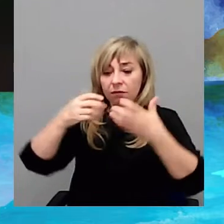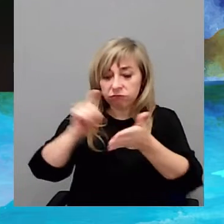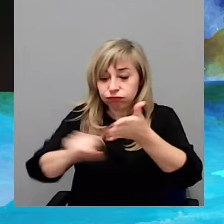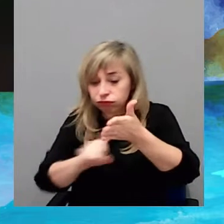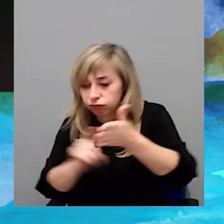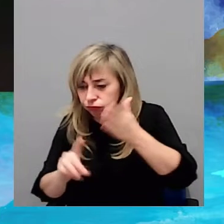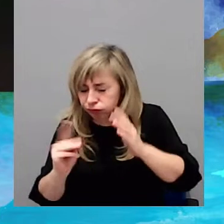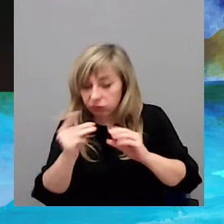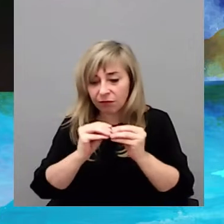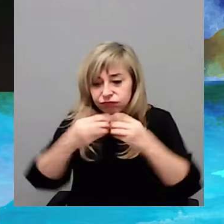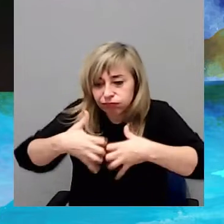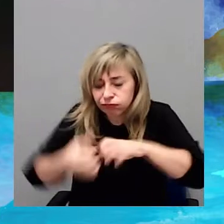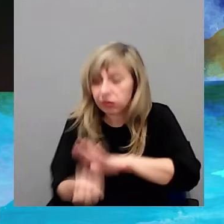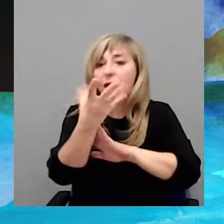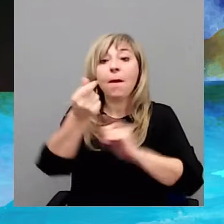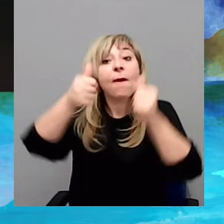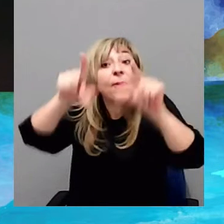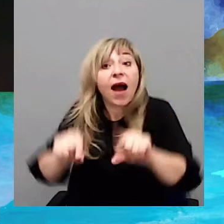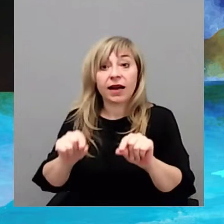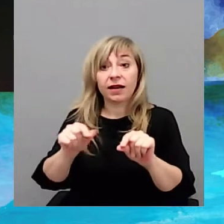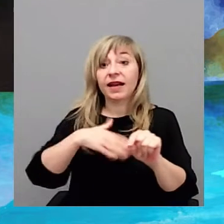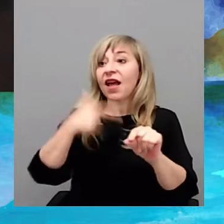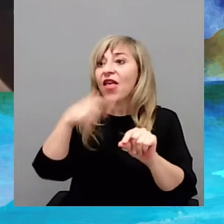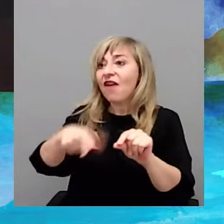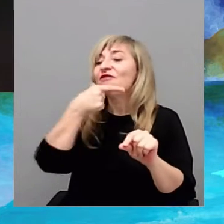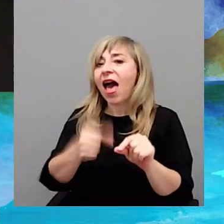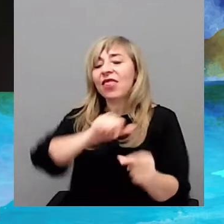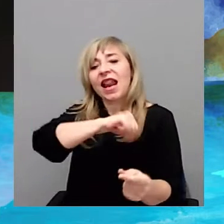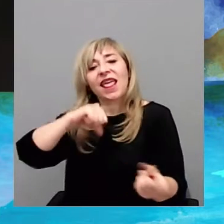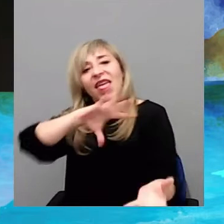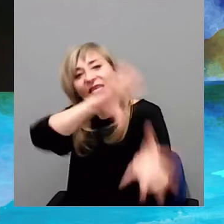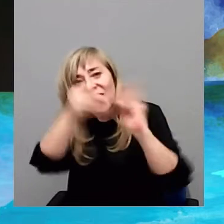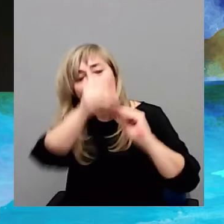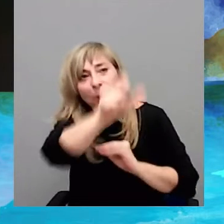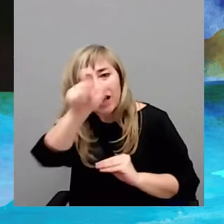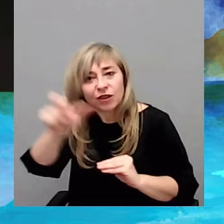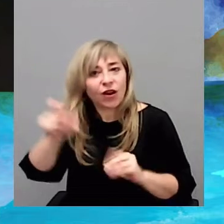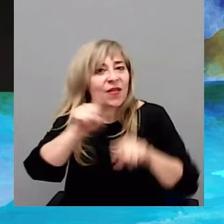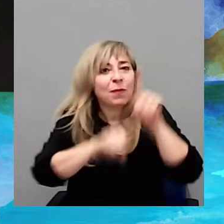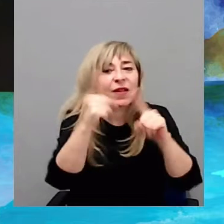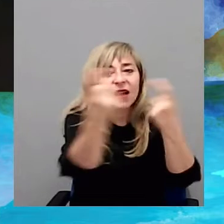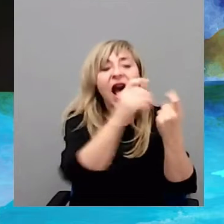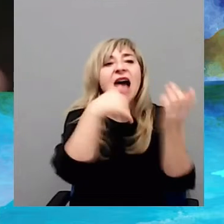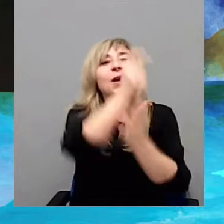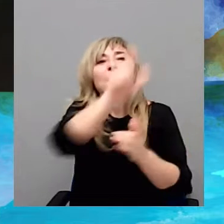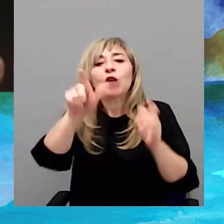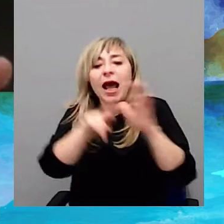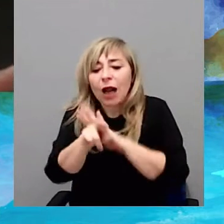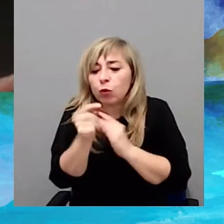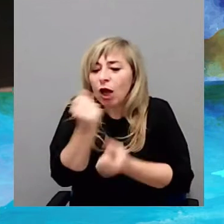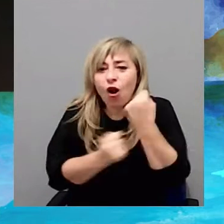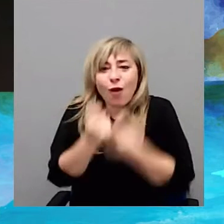manufacture things in a very cheap way, and the ability to personalize products.